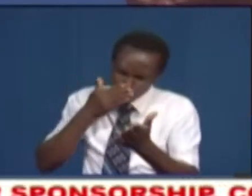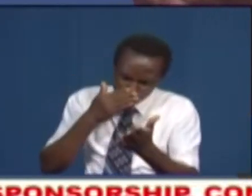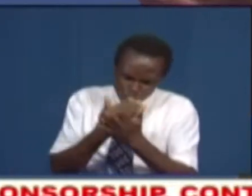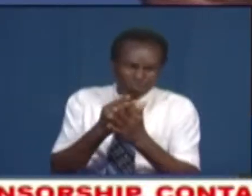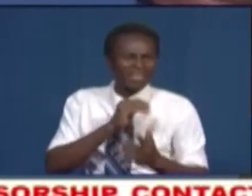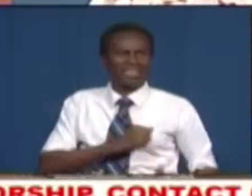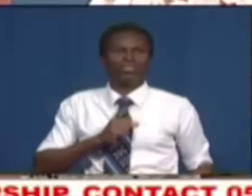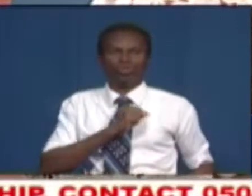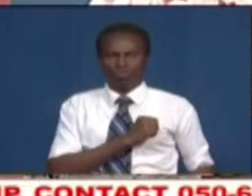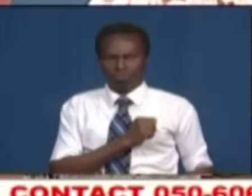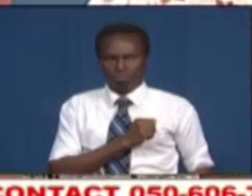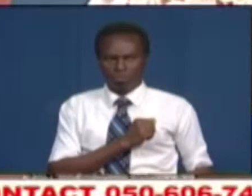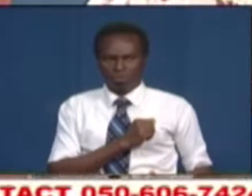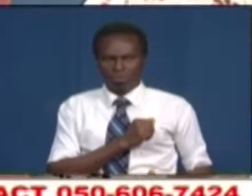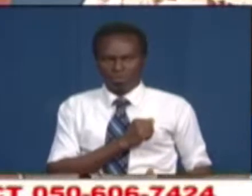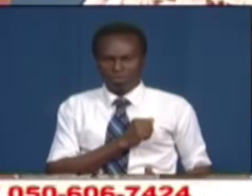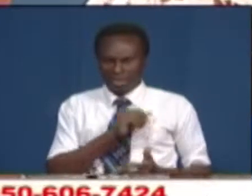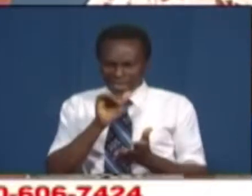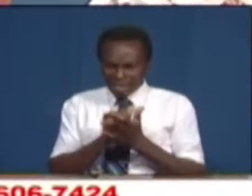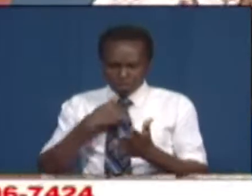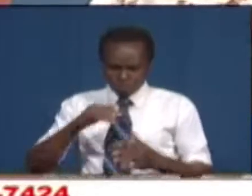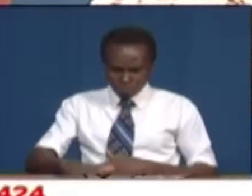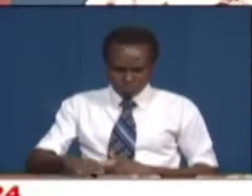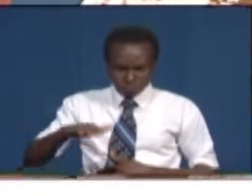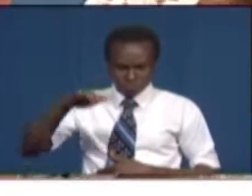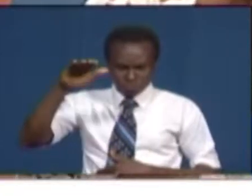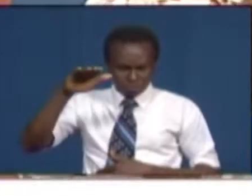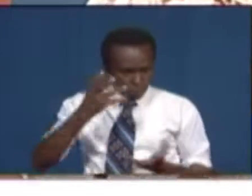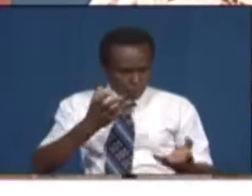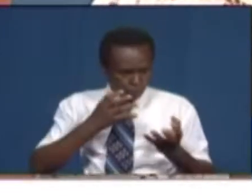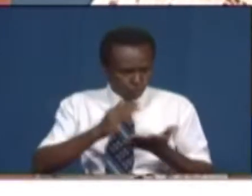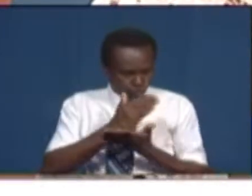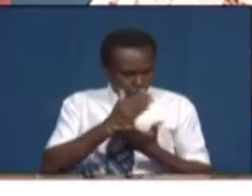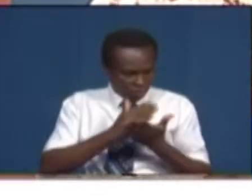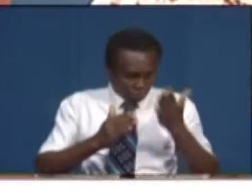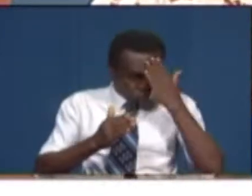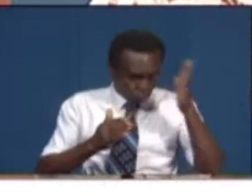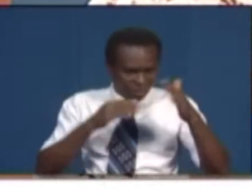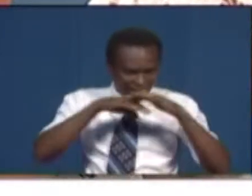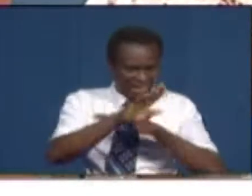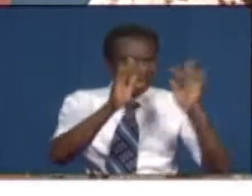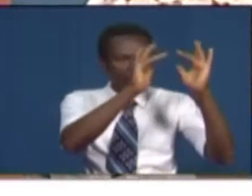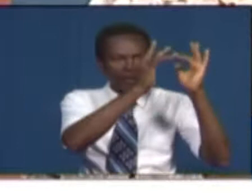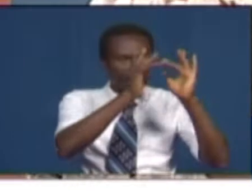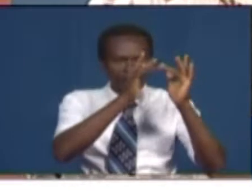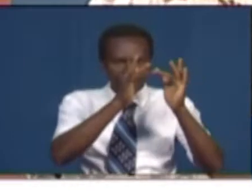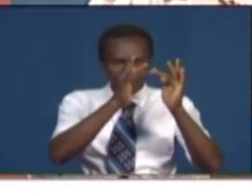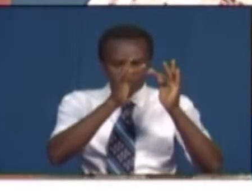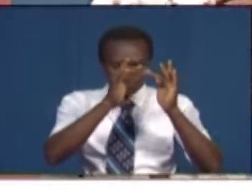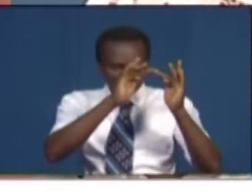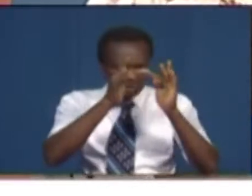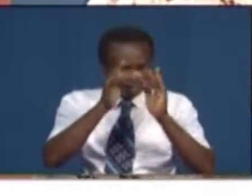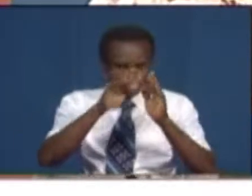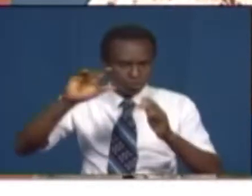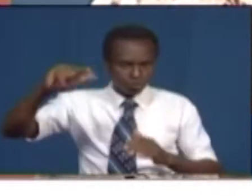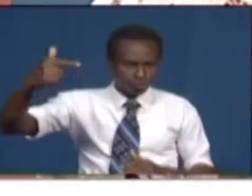at the highest level these days. So you can go on the net and download those, you know, areas, but not other things. But you